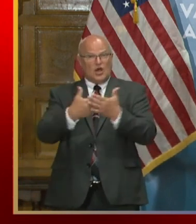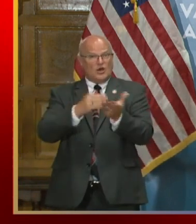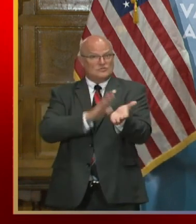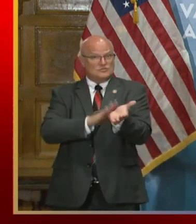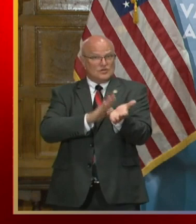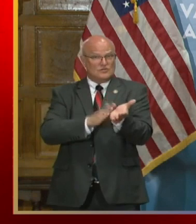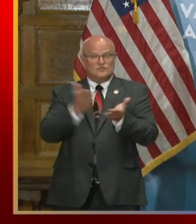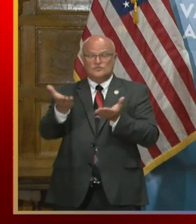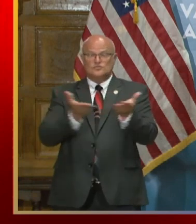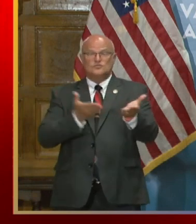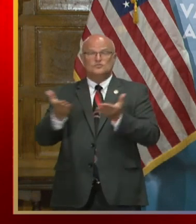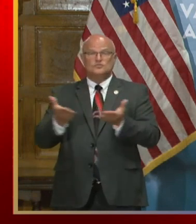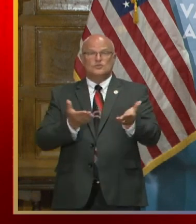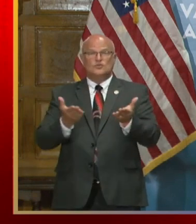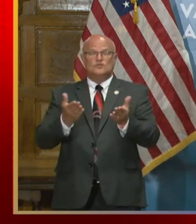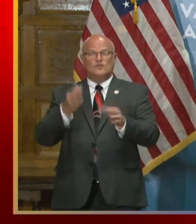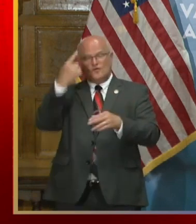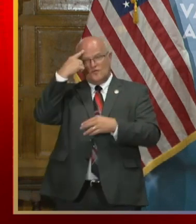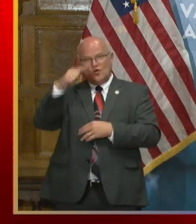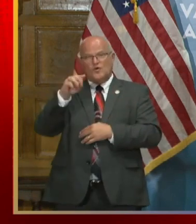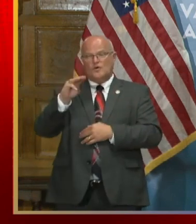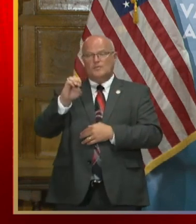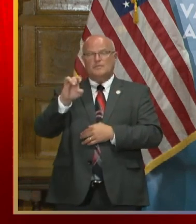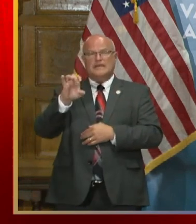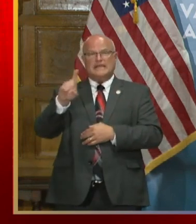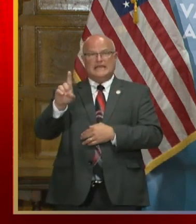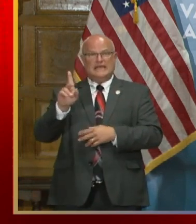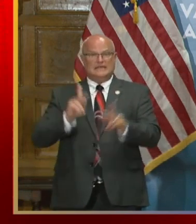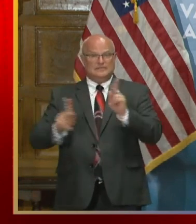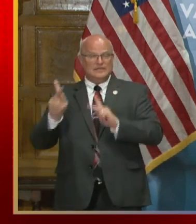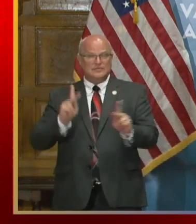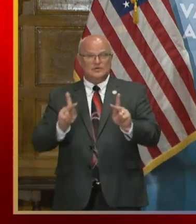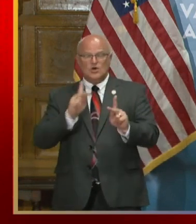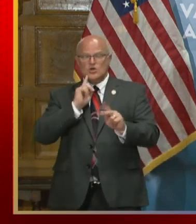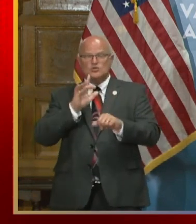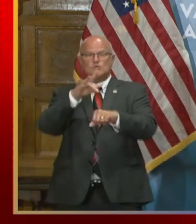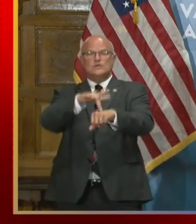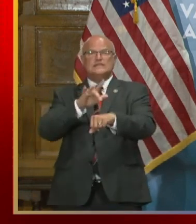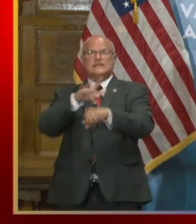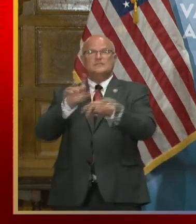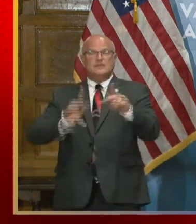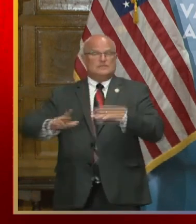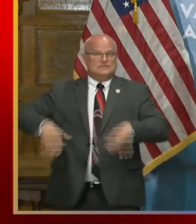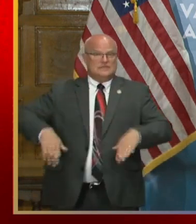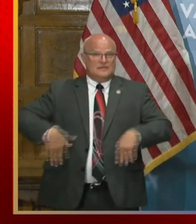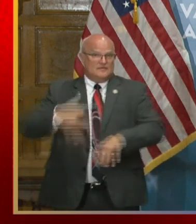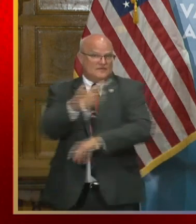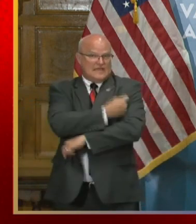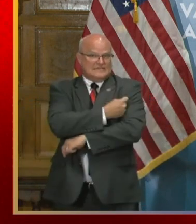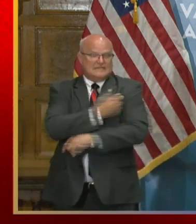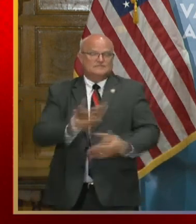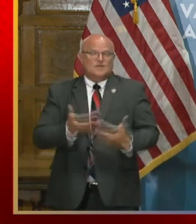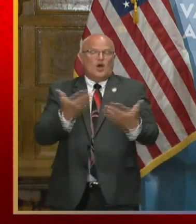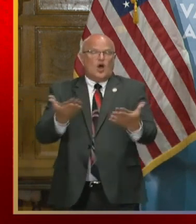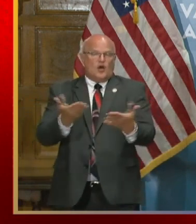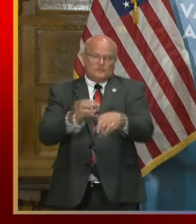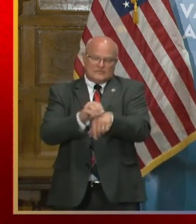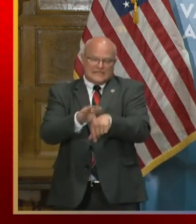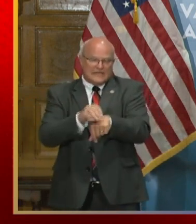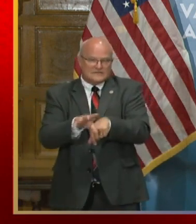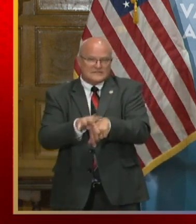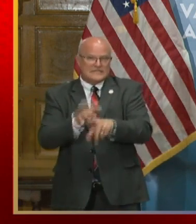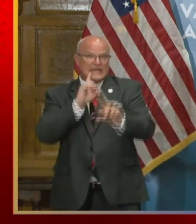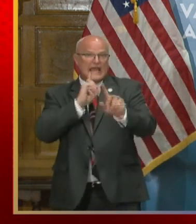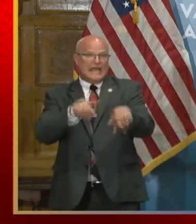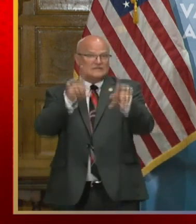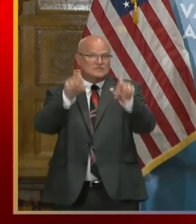serve traditional Medicaid clients to reach out to those who are not vaccinated, offer counseling to them,